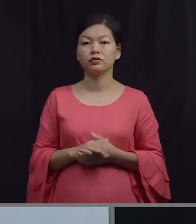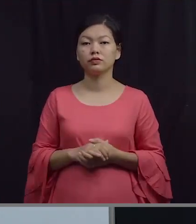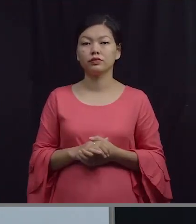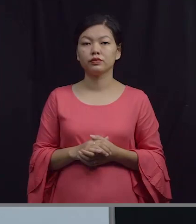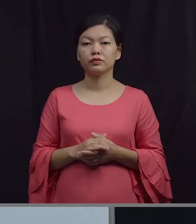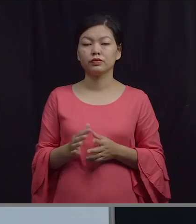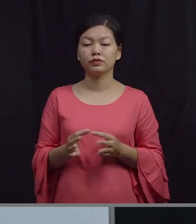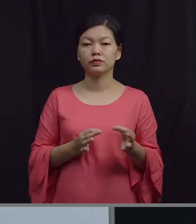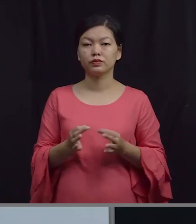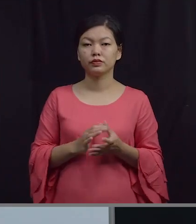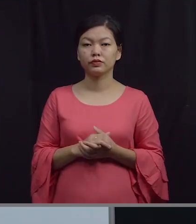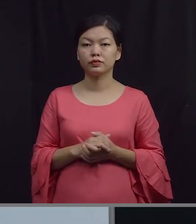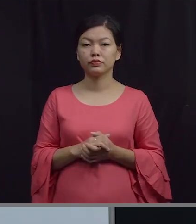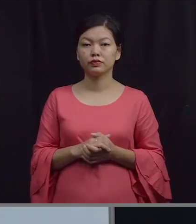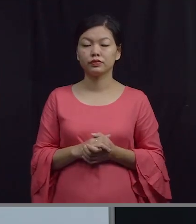Okay,